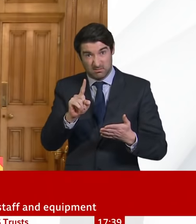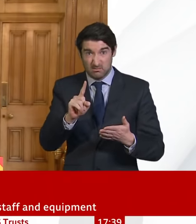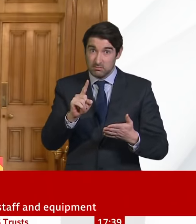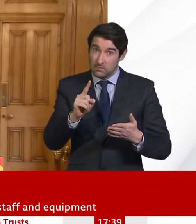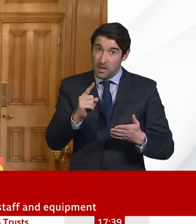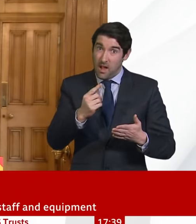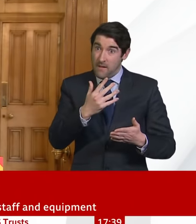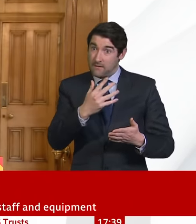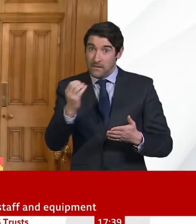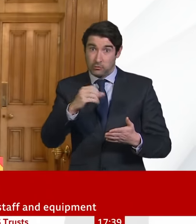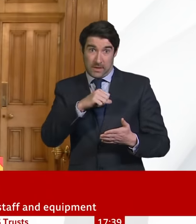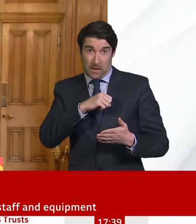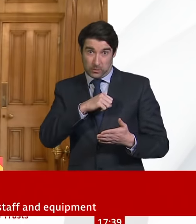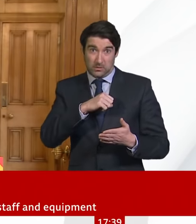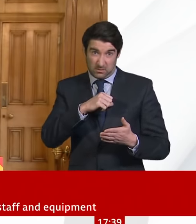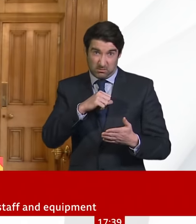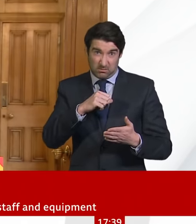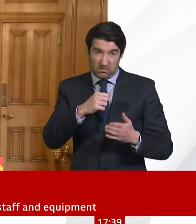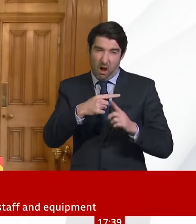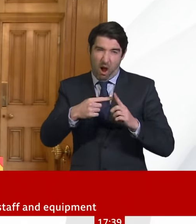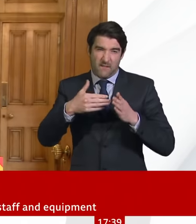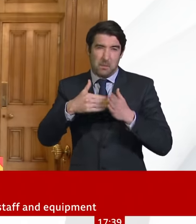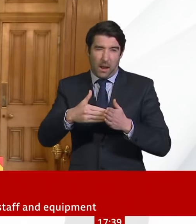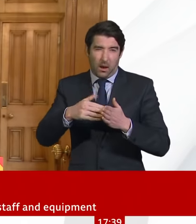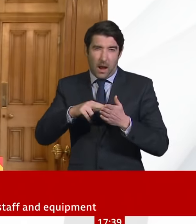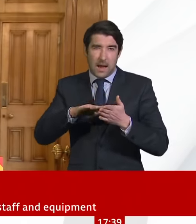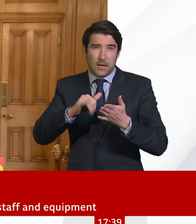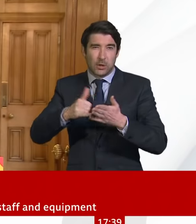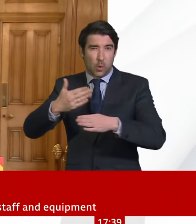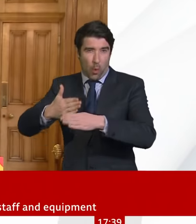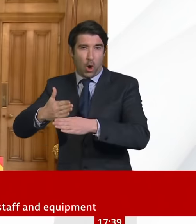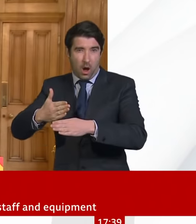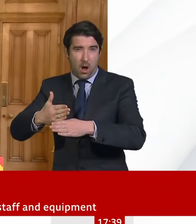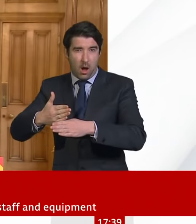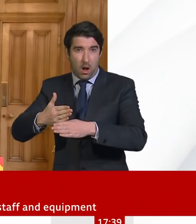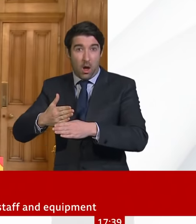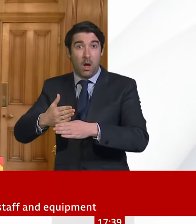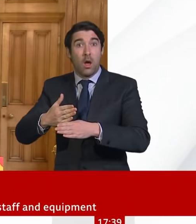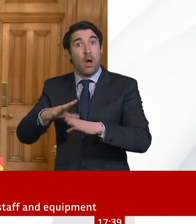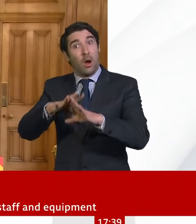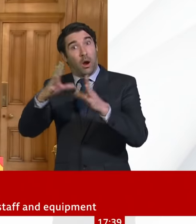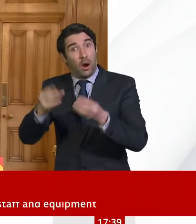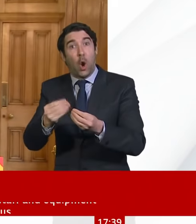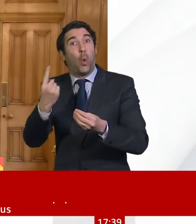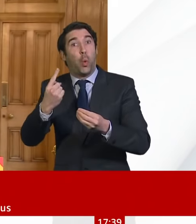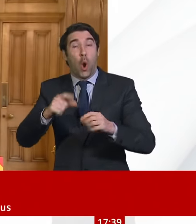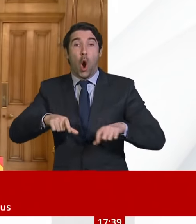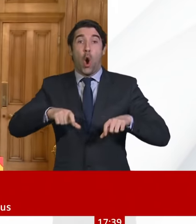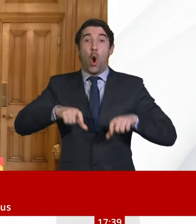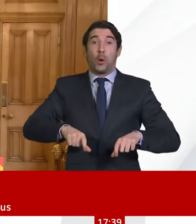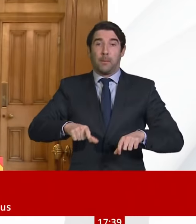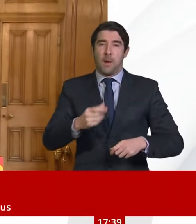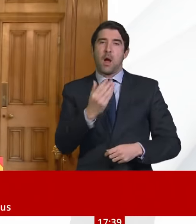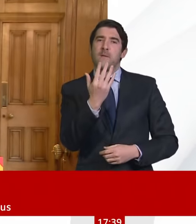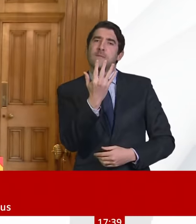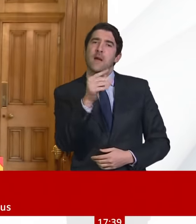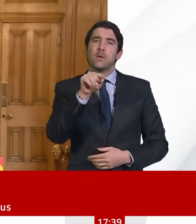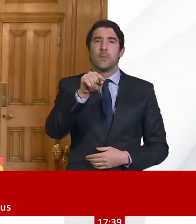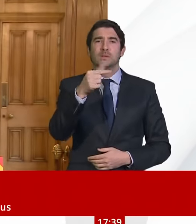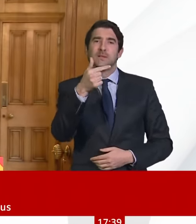of doctors absent due to COVID-19, but of course we want to get that number down. And we're working with other